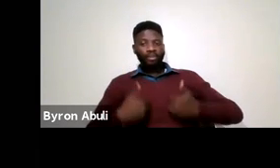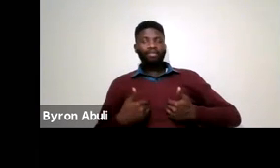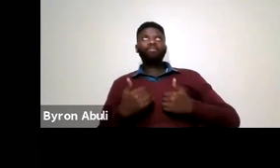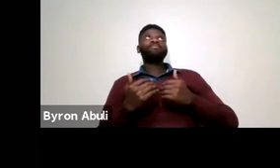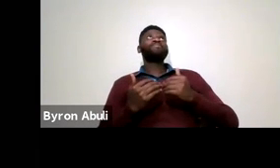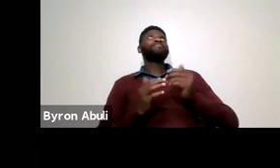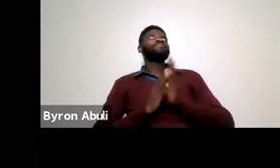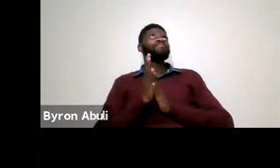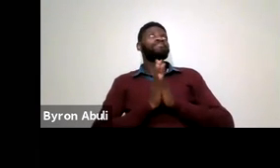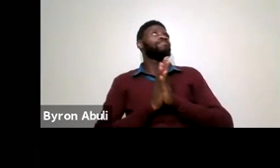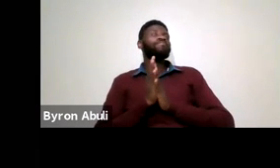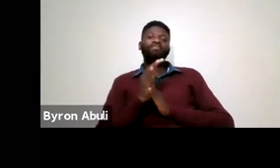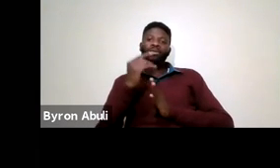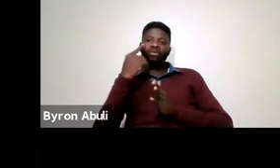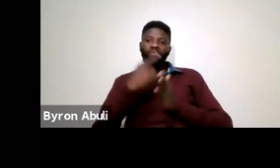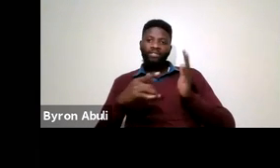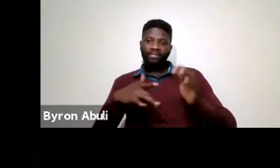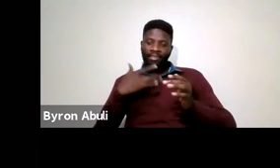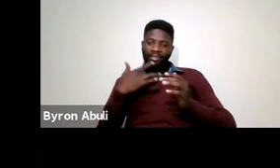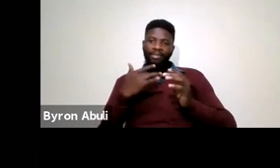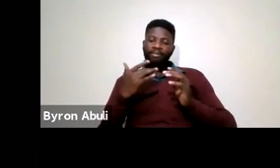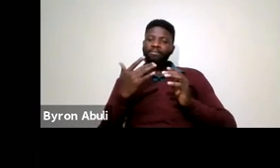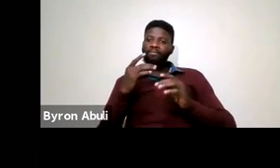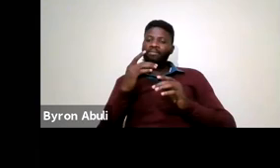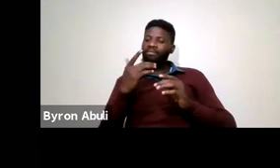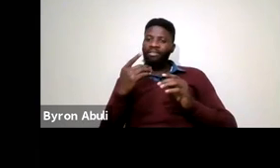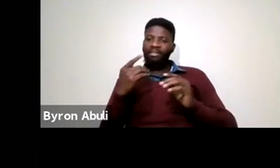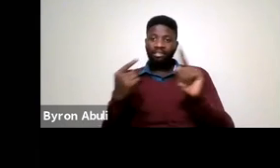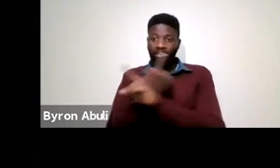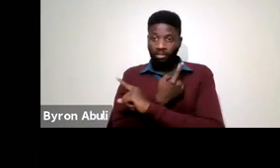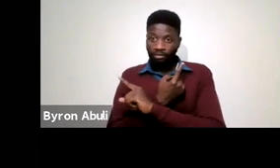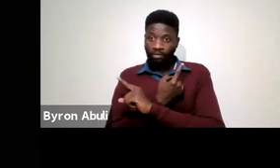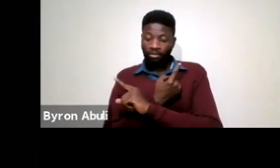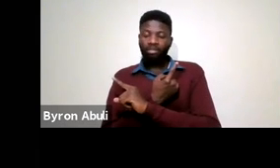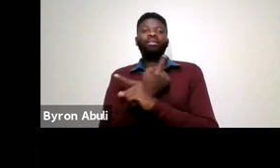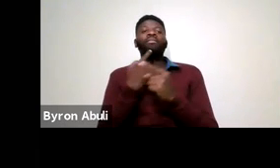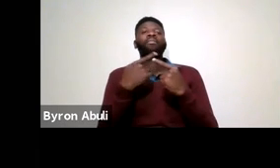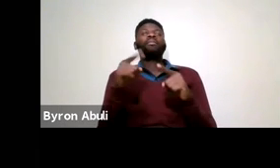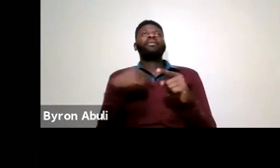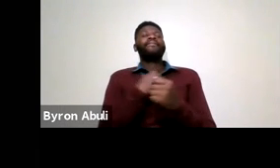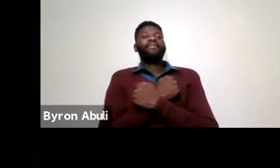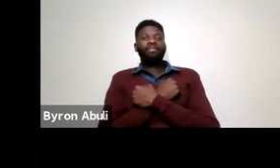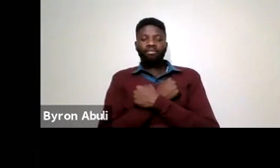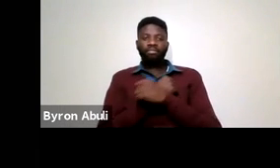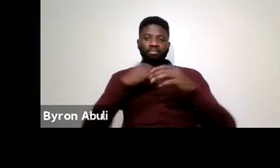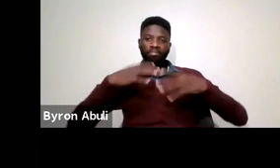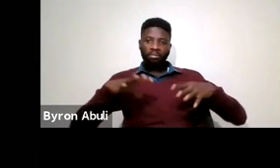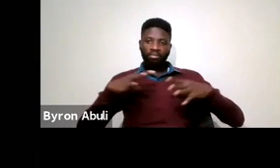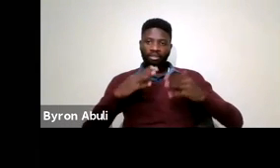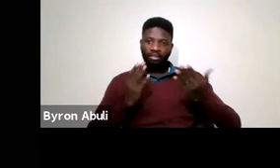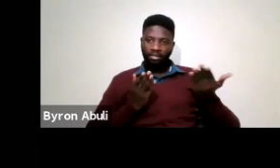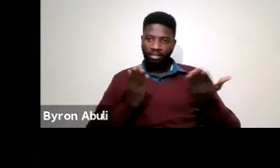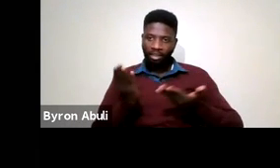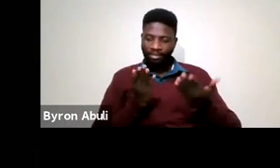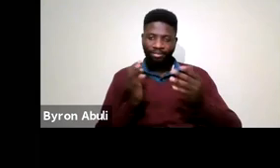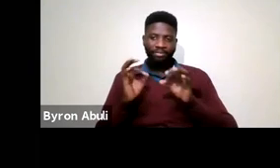the need to have, actually it's different, but for me, I love to serve people. That's what is in my